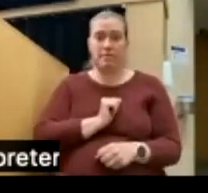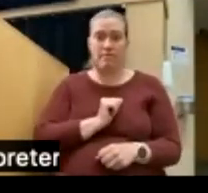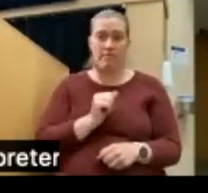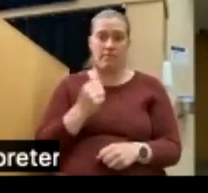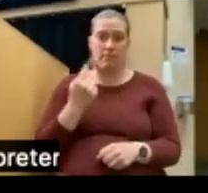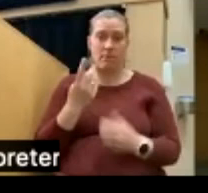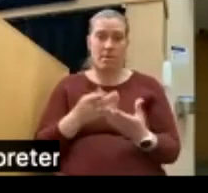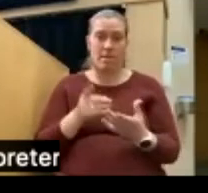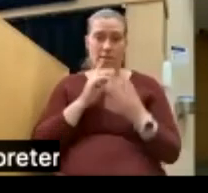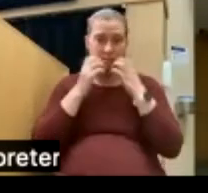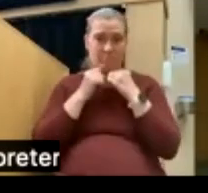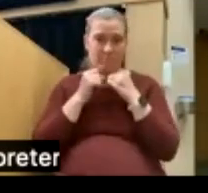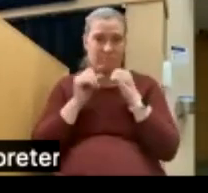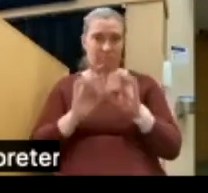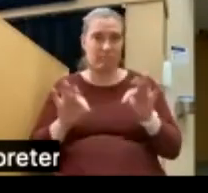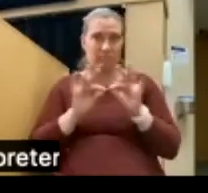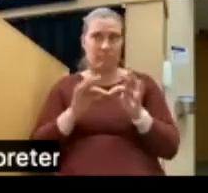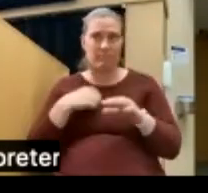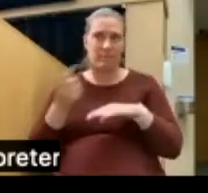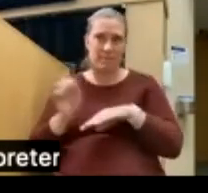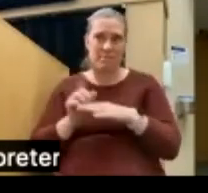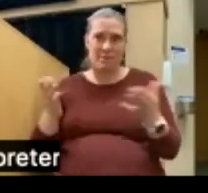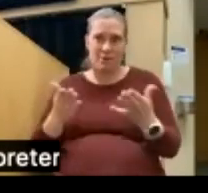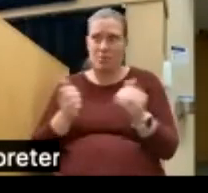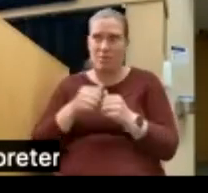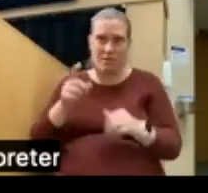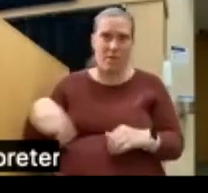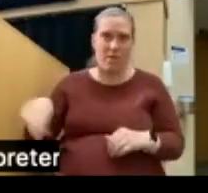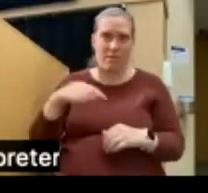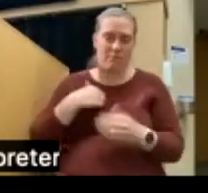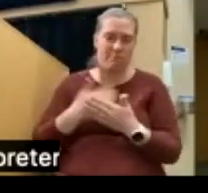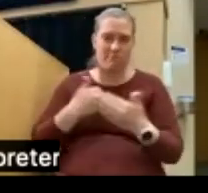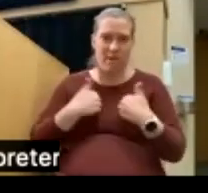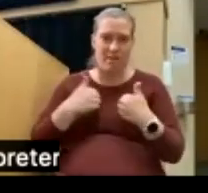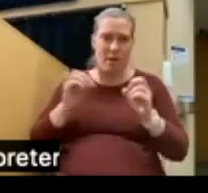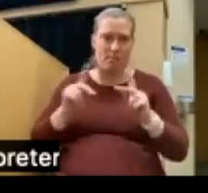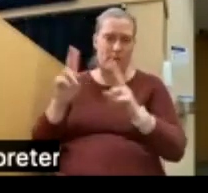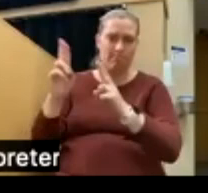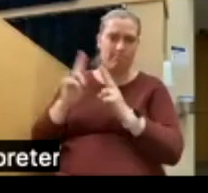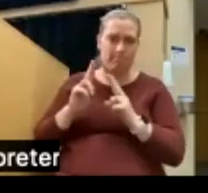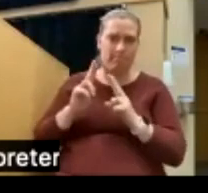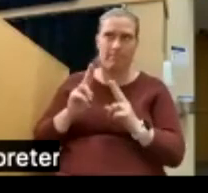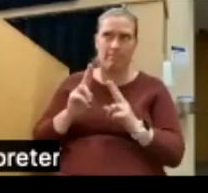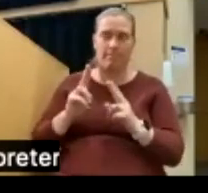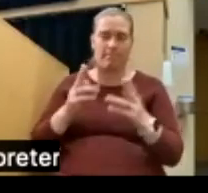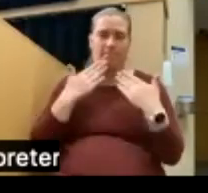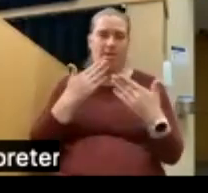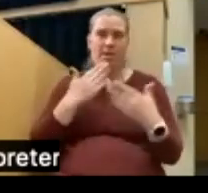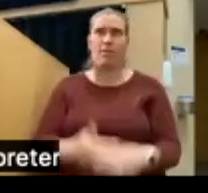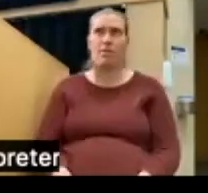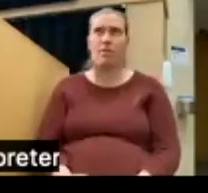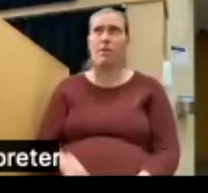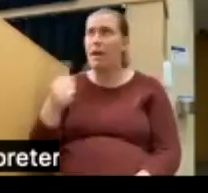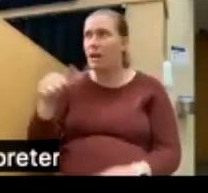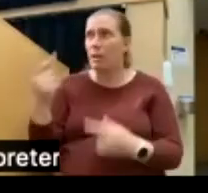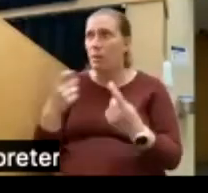meaningful is being here with all of you and having this opportunity to do that. So thank you. Is there any